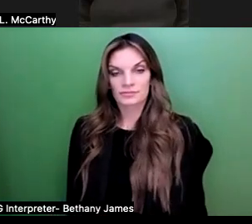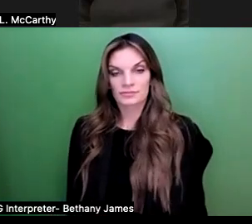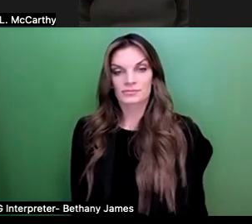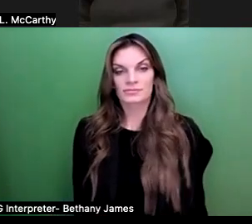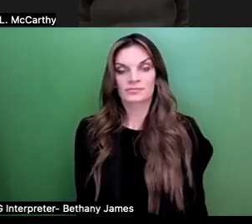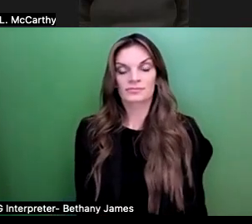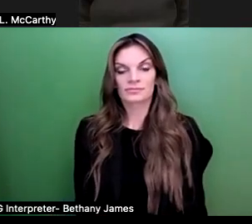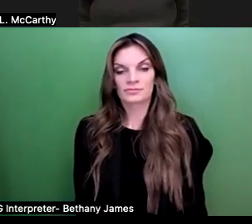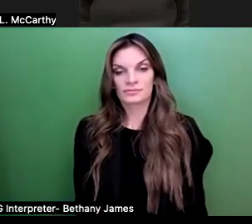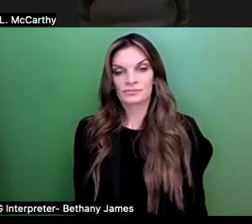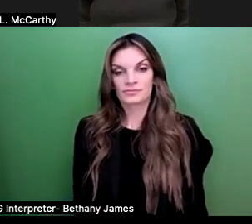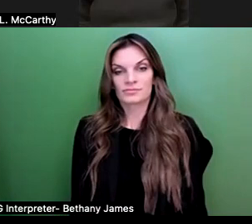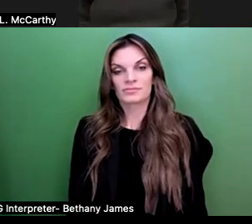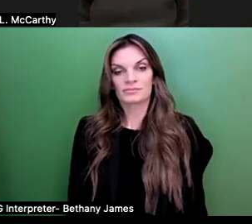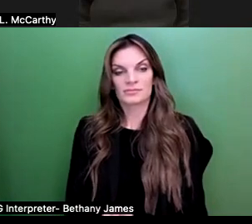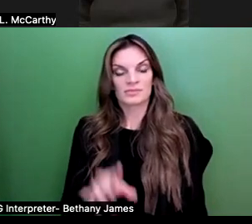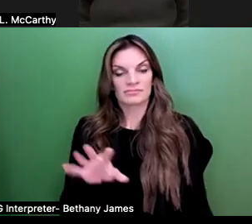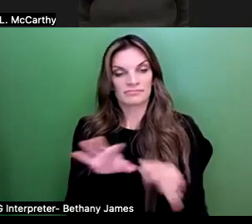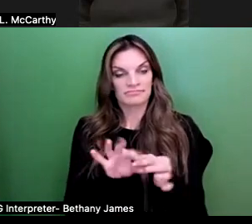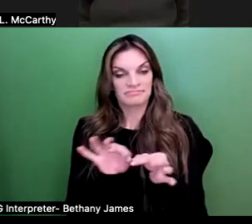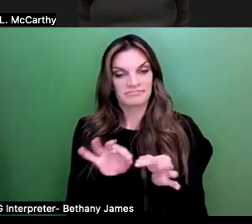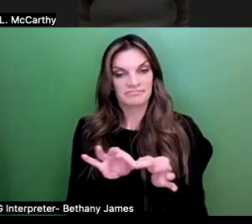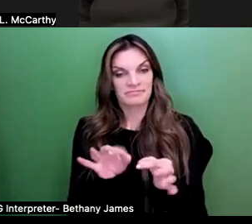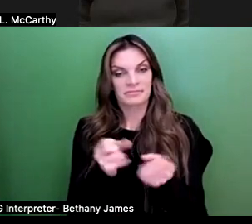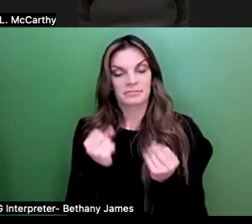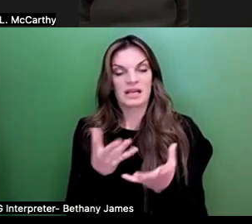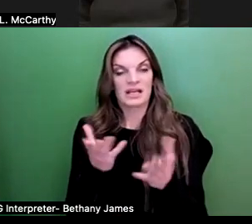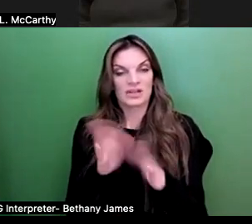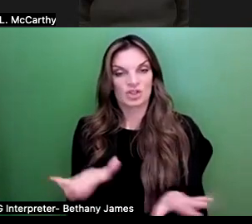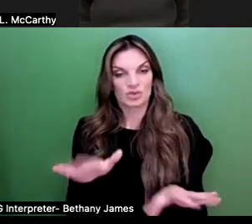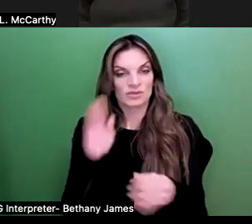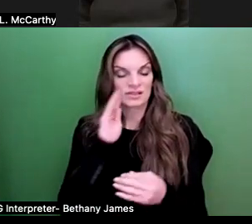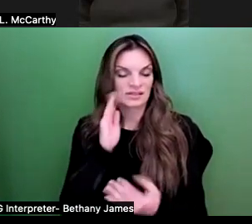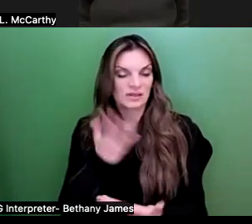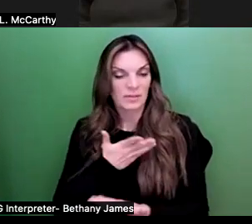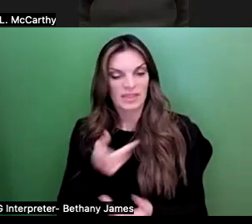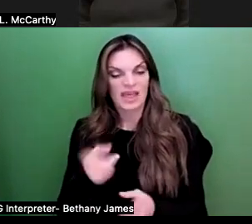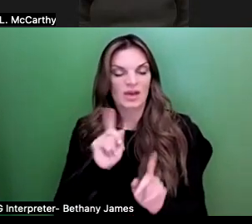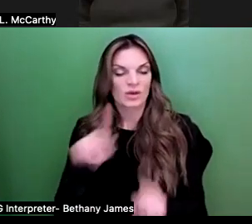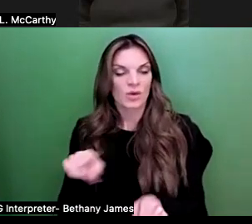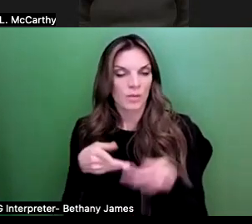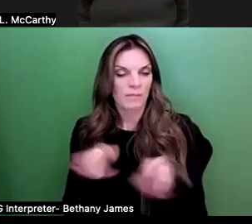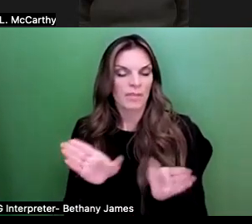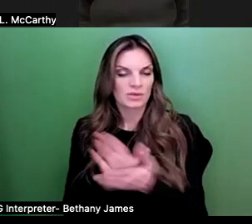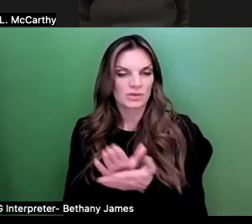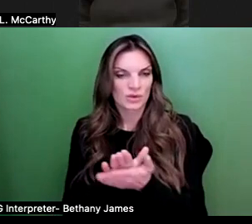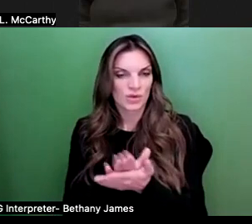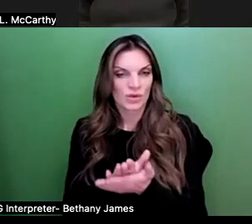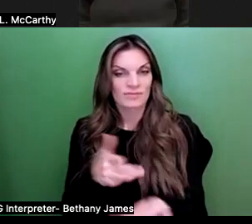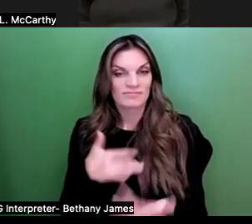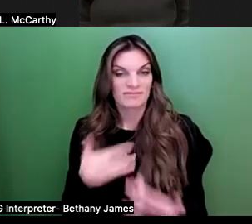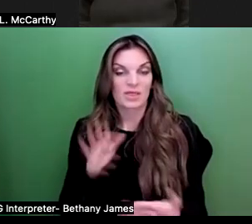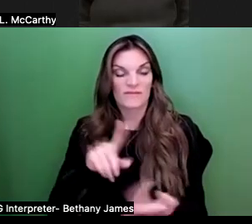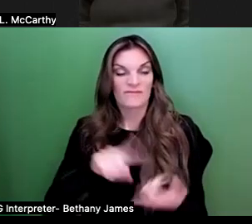thought at first when you asked it is something that I actually hear from my children in schools. They both attend the public schools, and it's the number of their friends who end up leaving town because